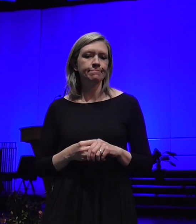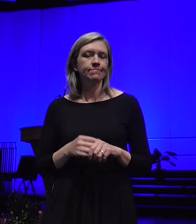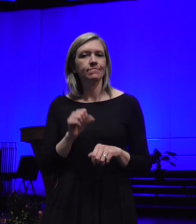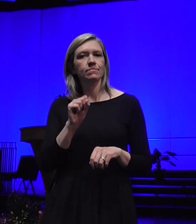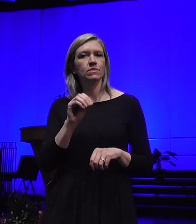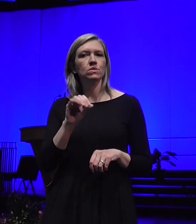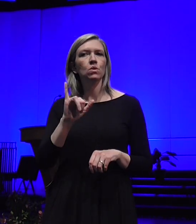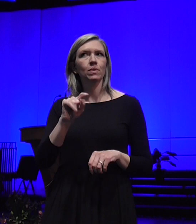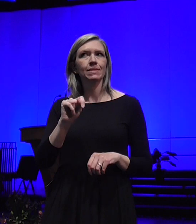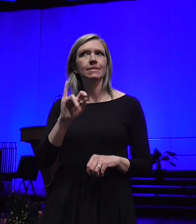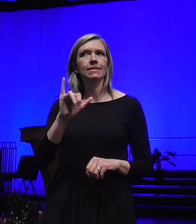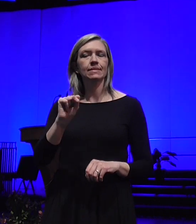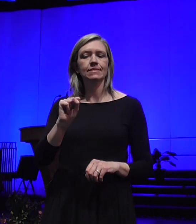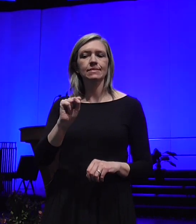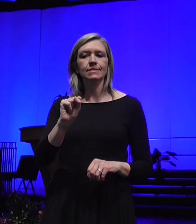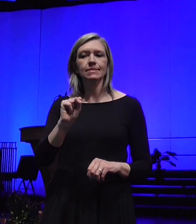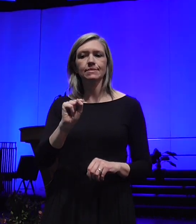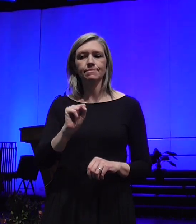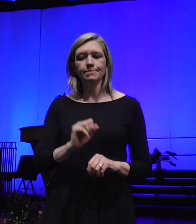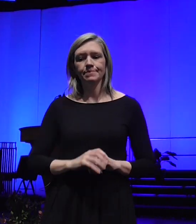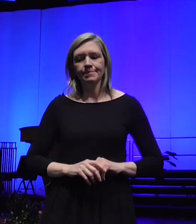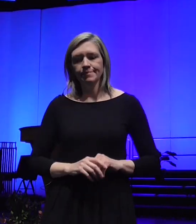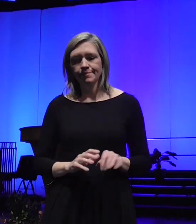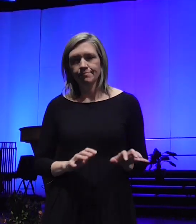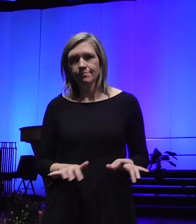And so it is.